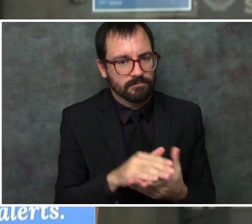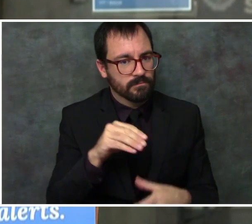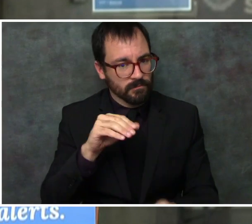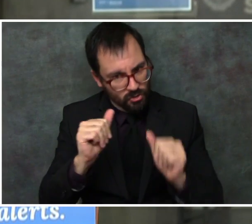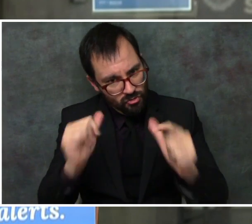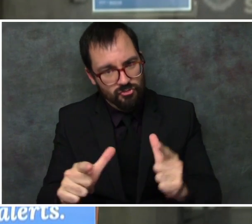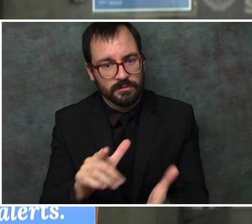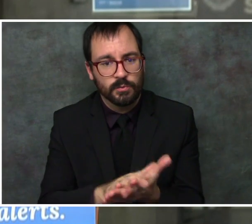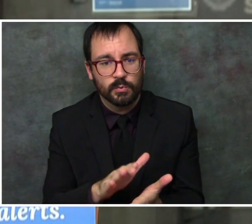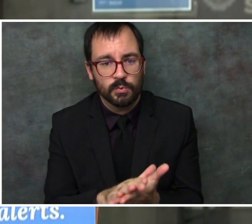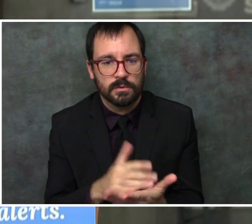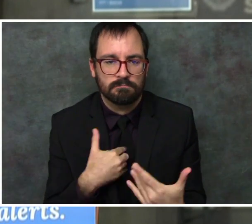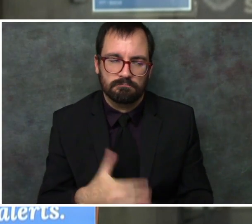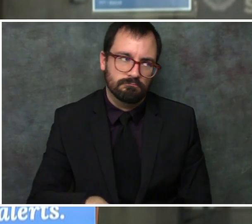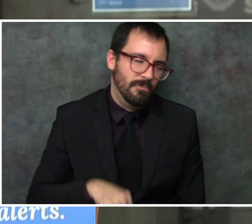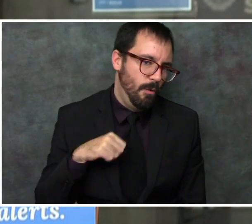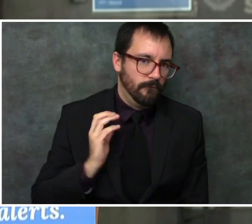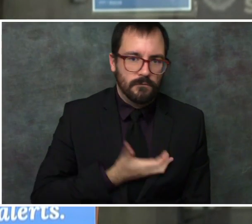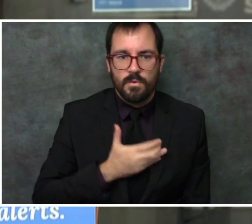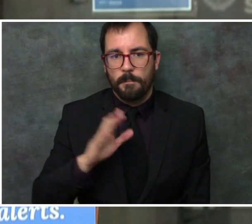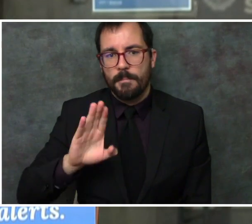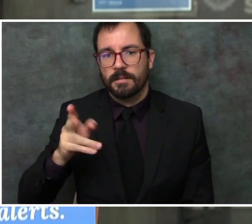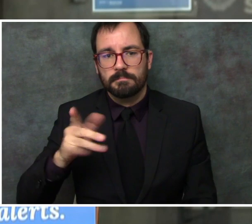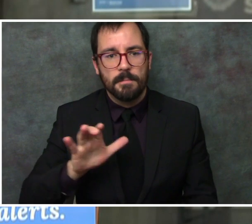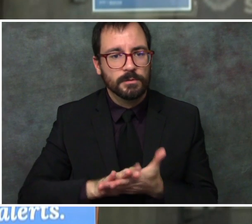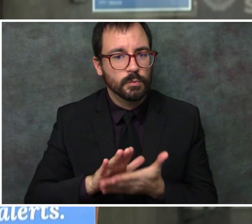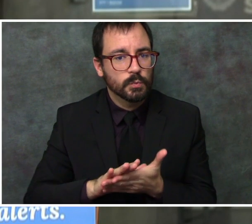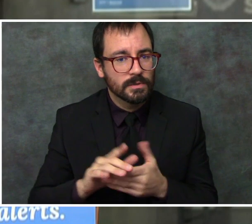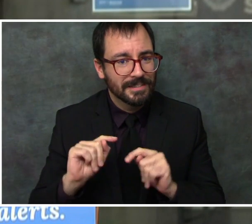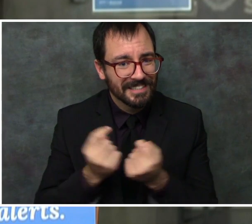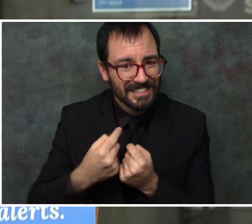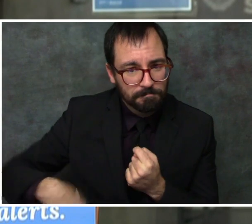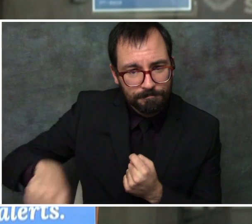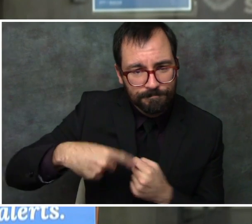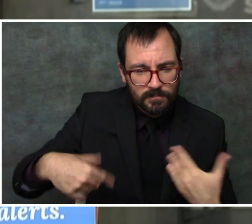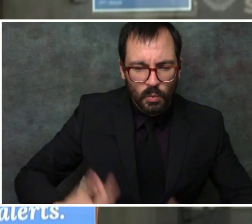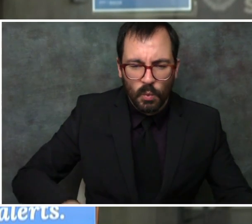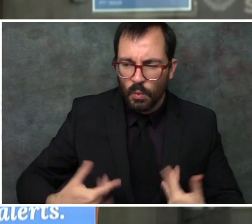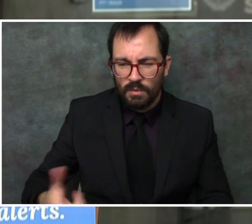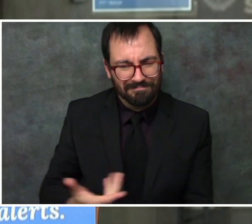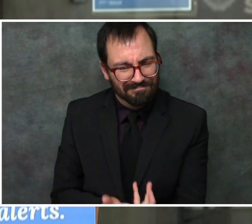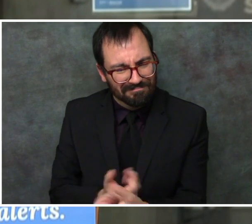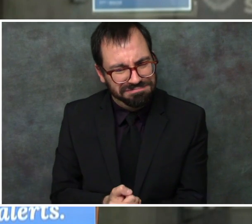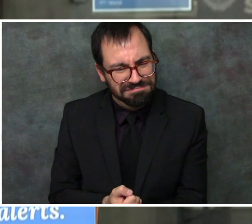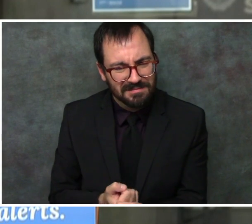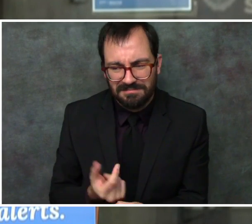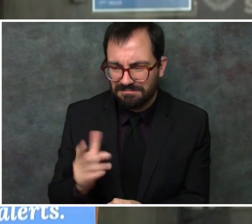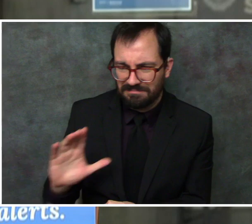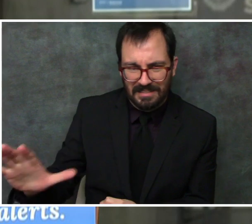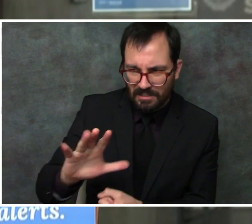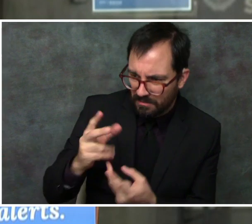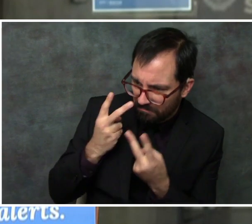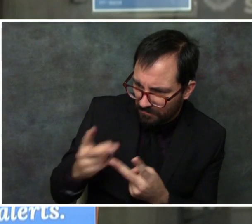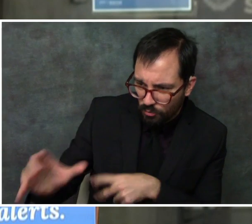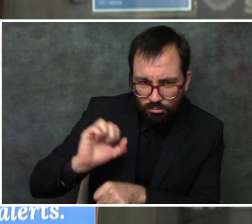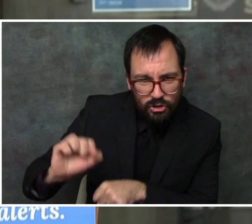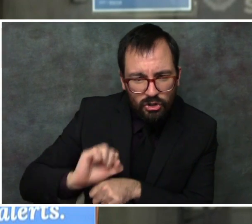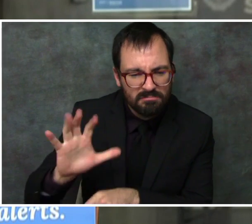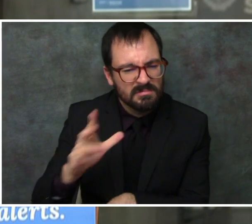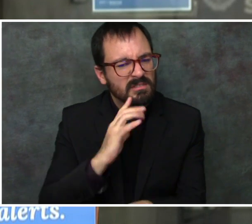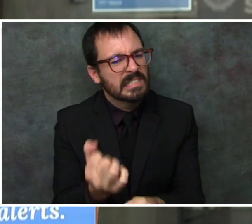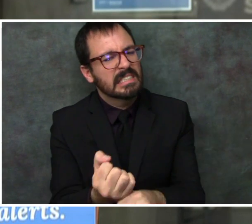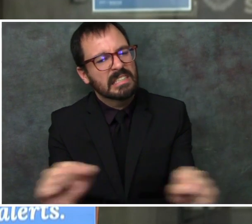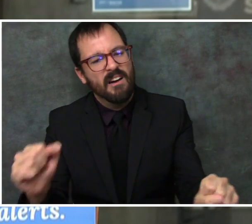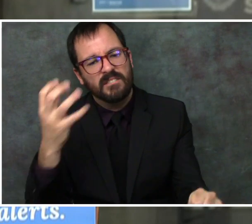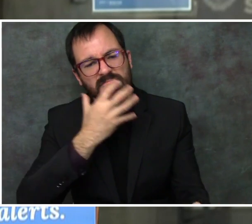team and very confident in our safety and health protocols that we've put in place. Working in conjunction with the Boston